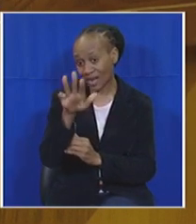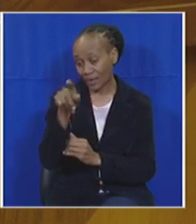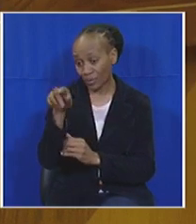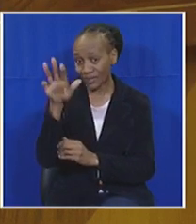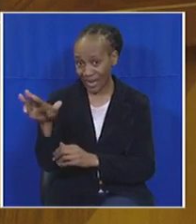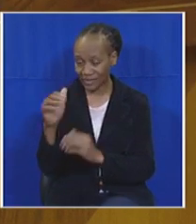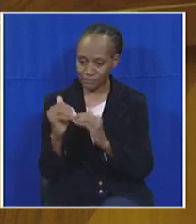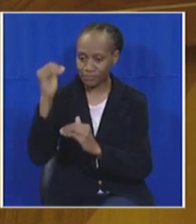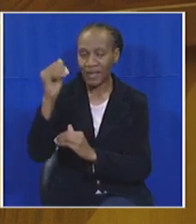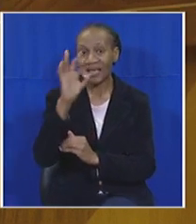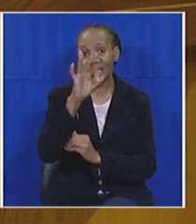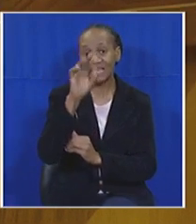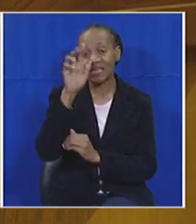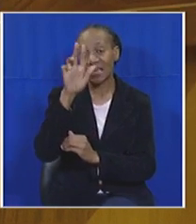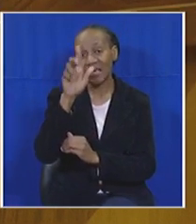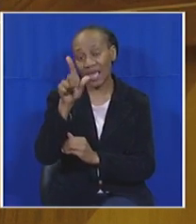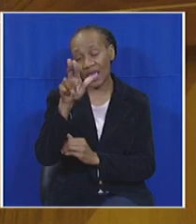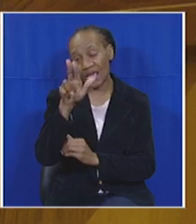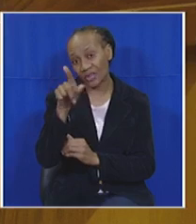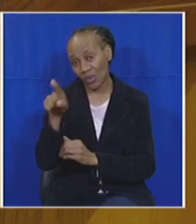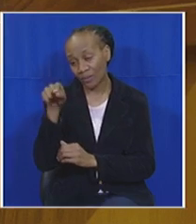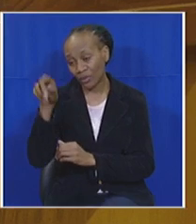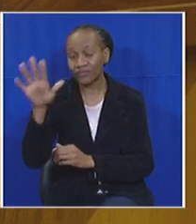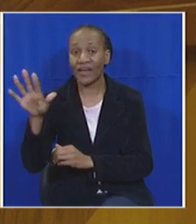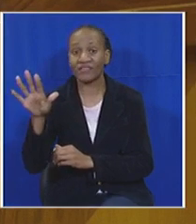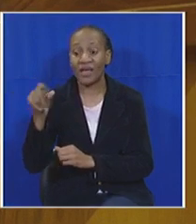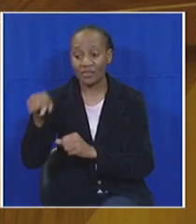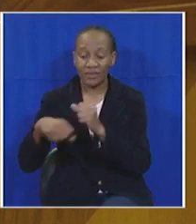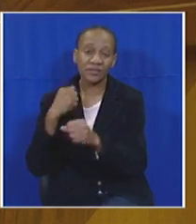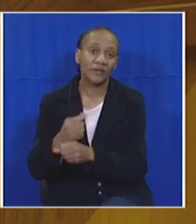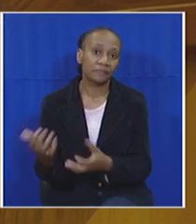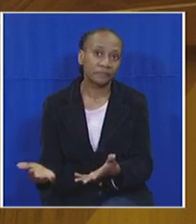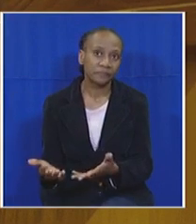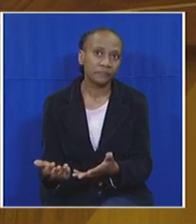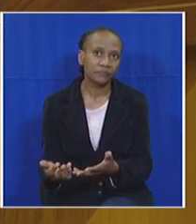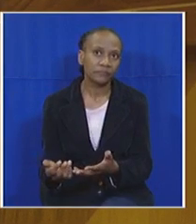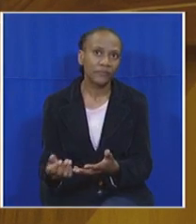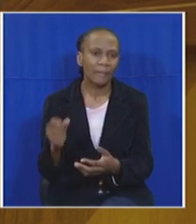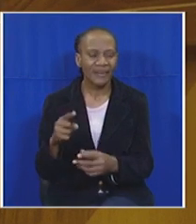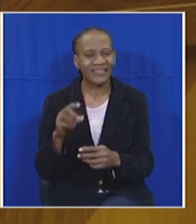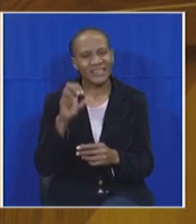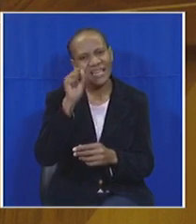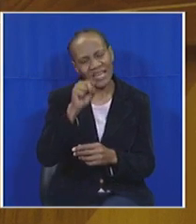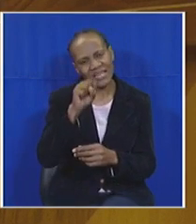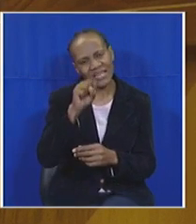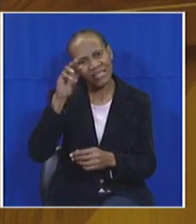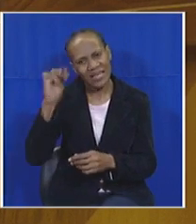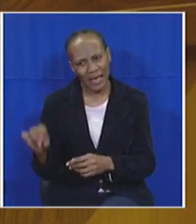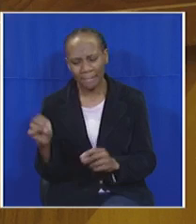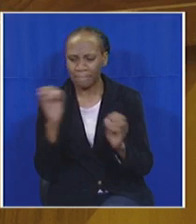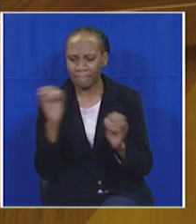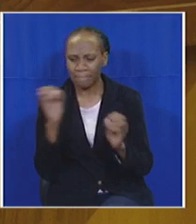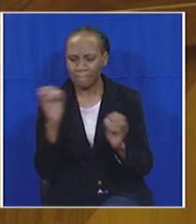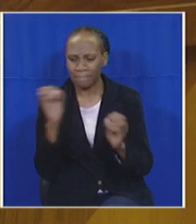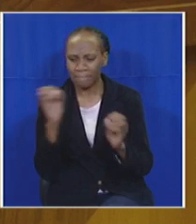349.9 to 381.5 million rands in 2017-18. Without an effective supply chain unit, MISA has been unable